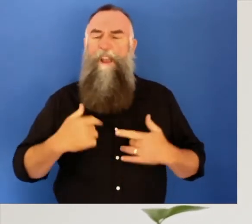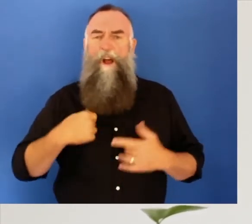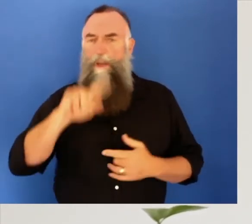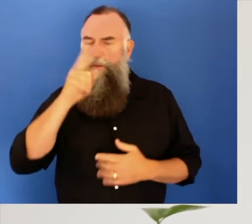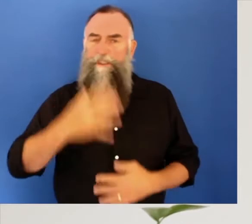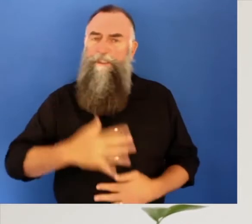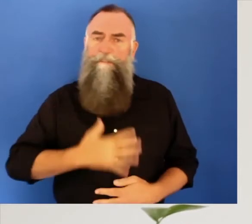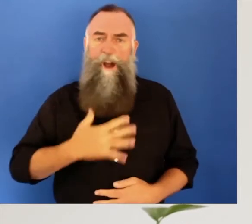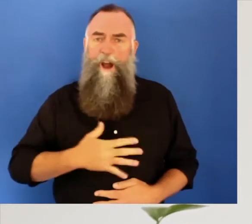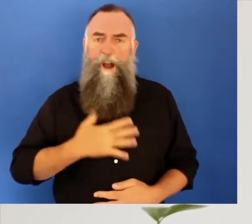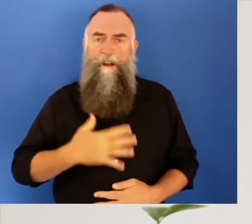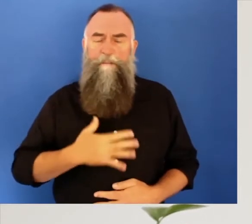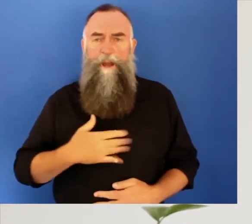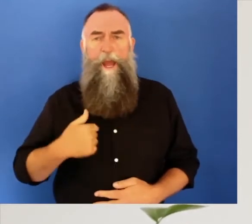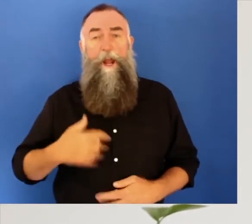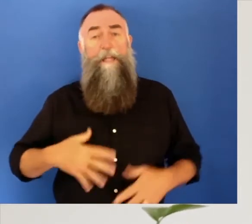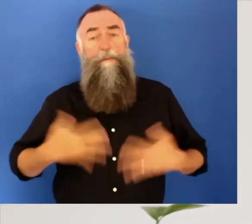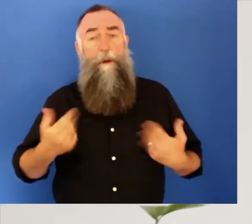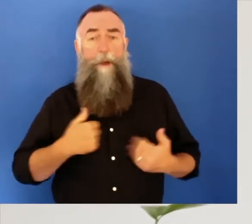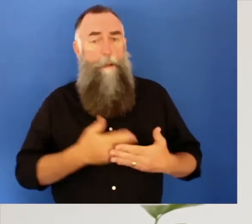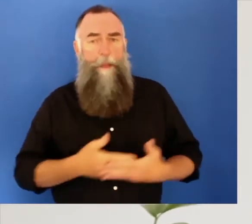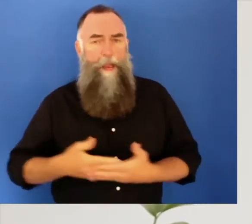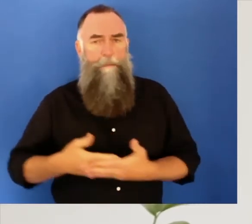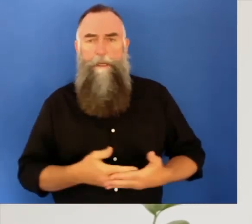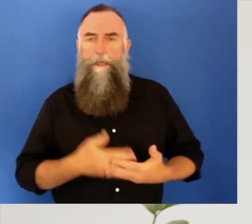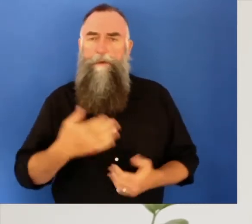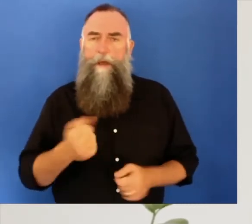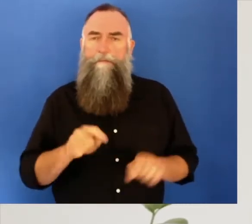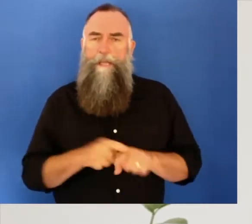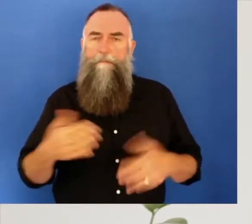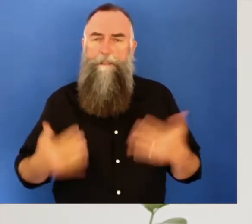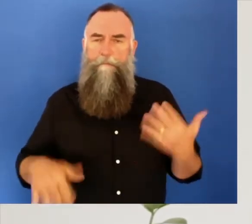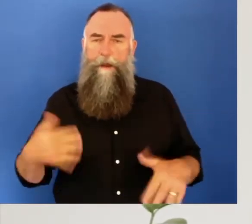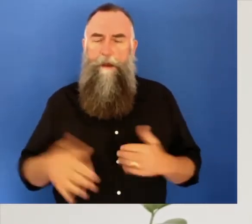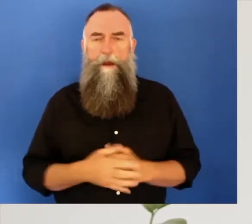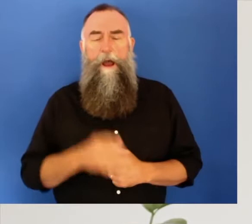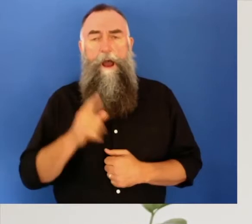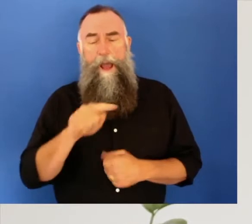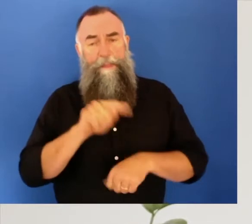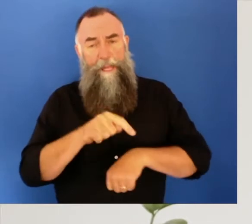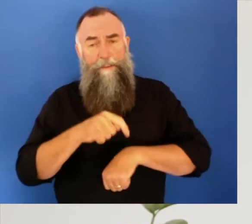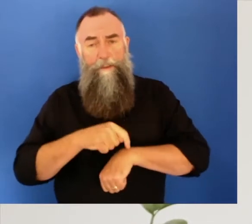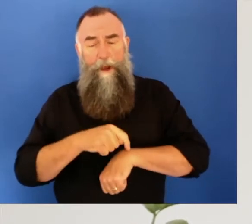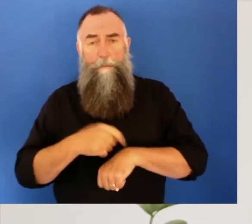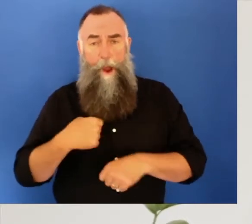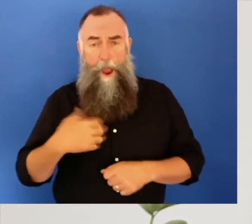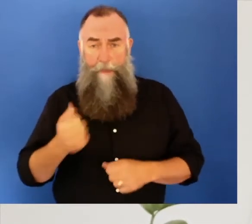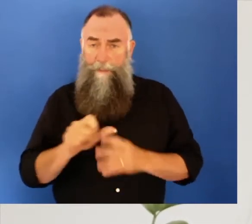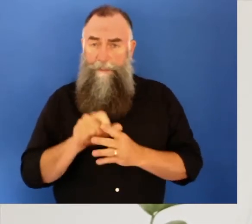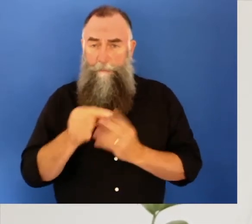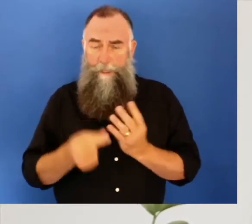the relationship any longer, and I didn't want that kind of life for my baby. I didn't know at the time that as a woman